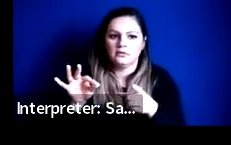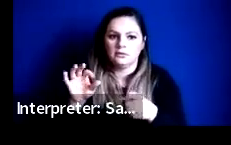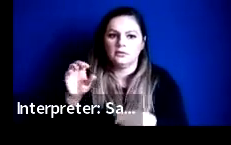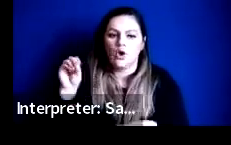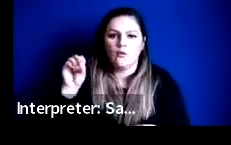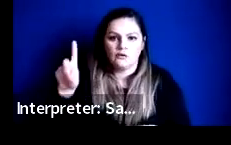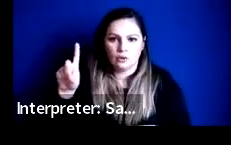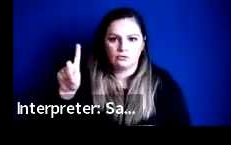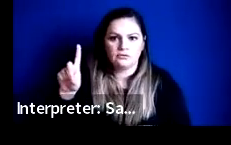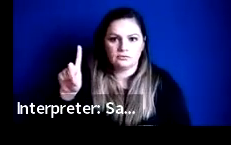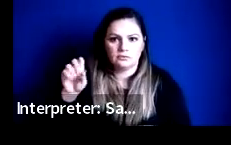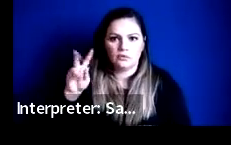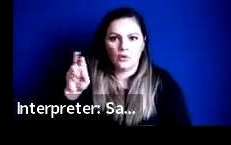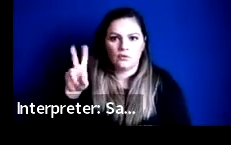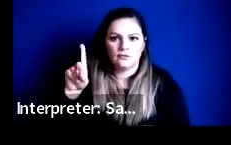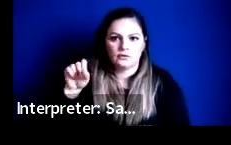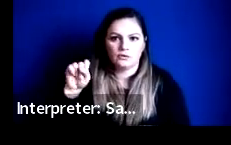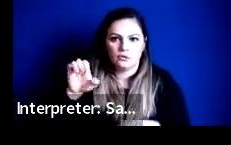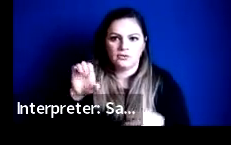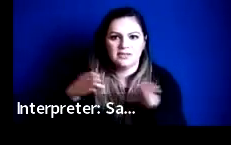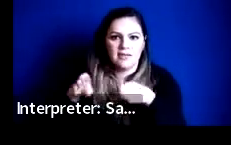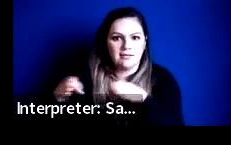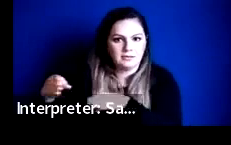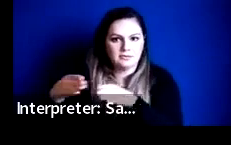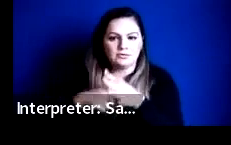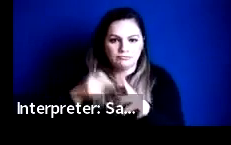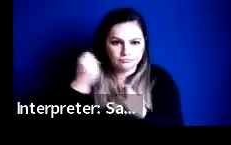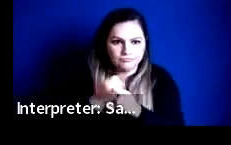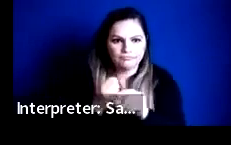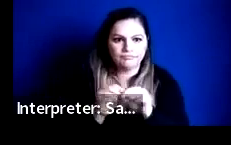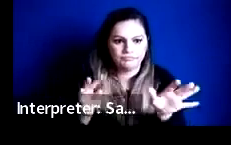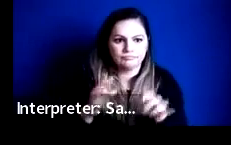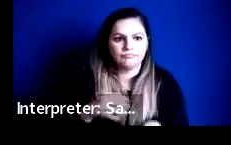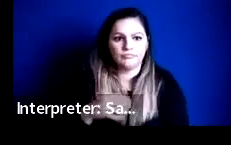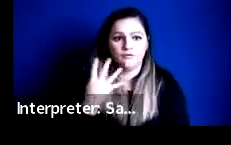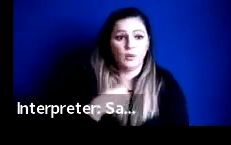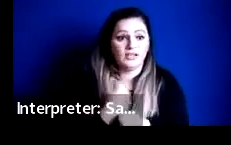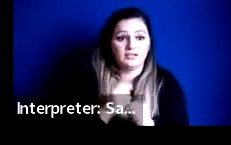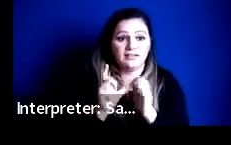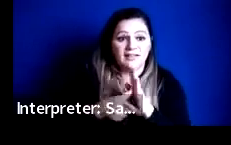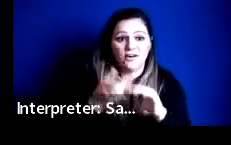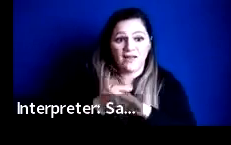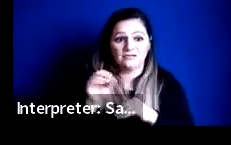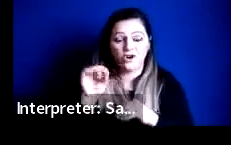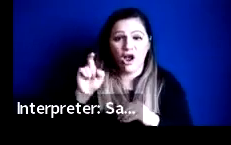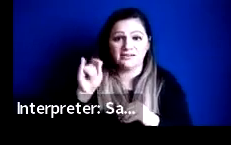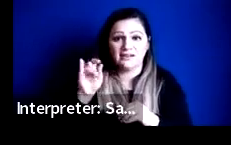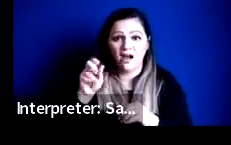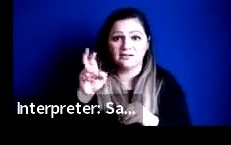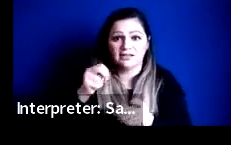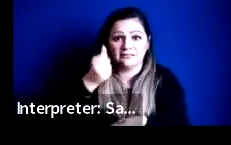So just 4 years after OxyContin is introduced. In 2010, we see a rise in the